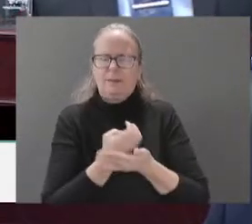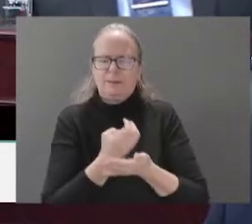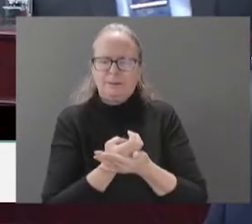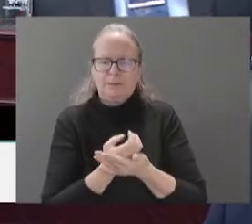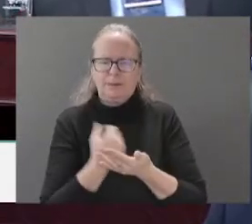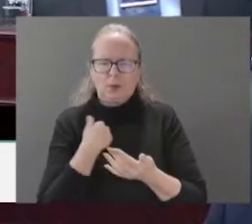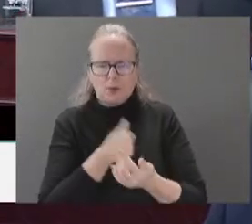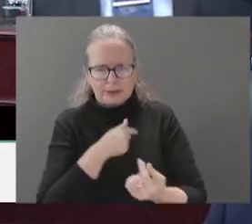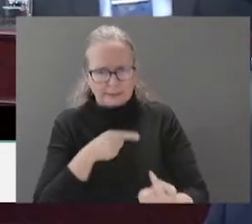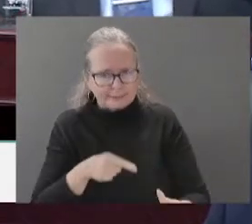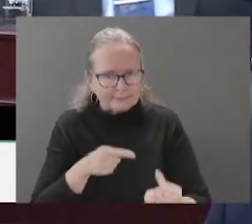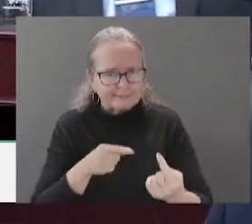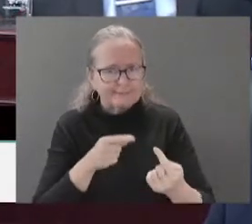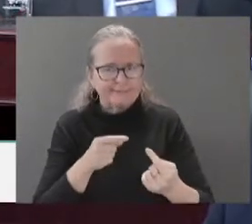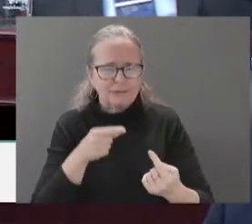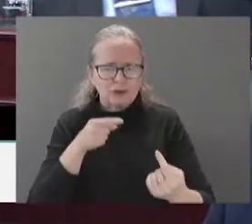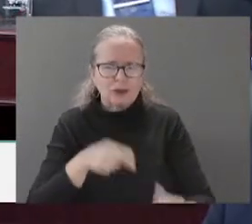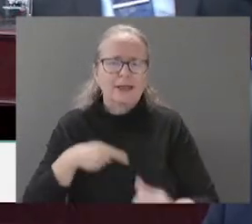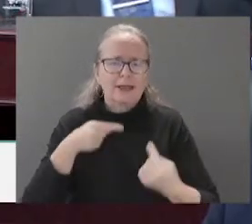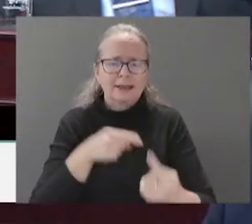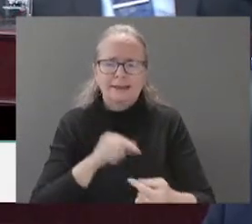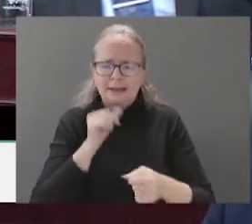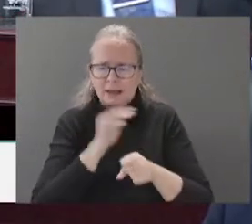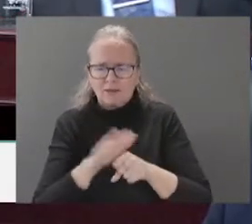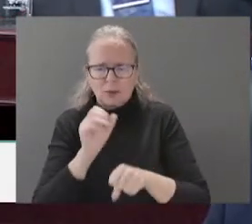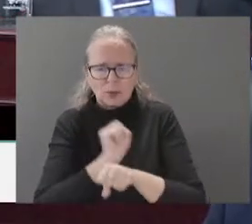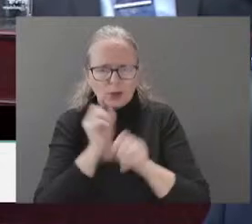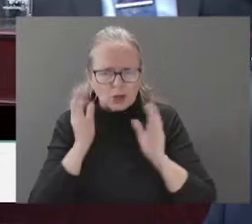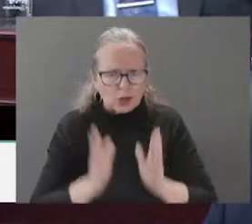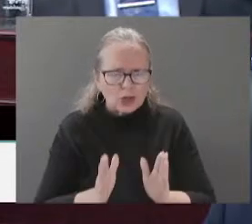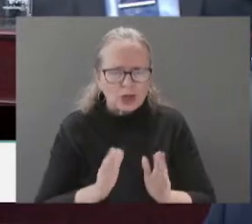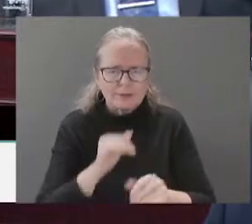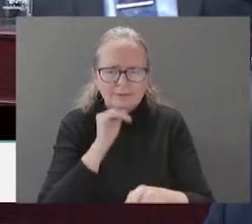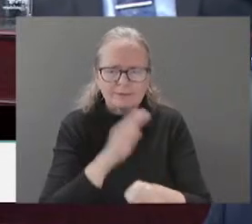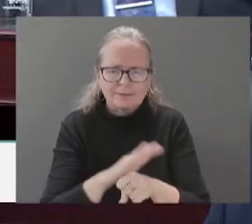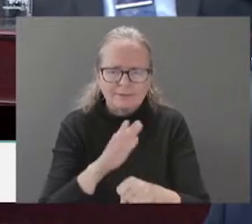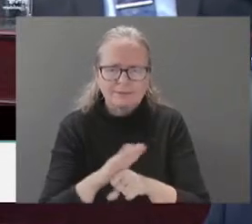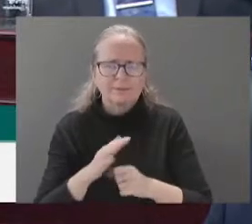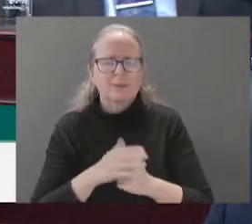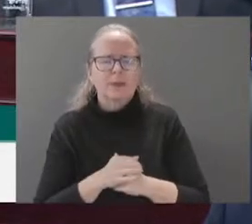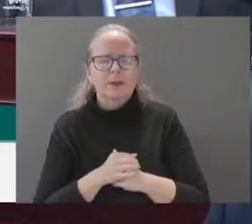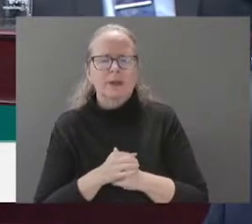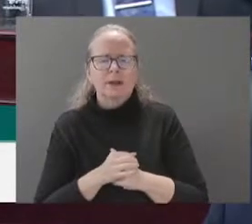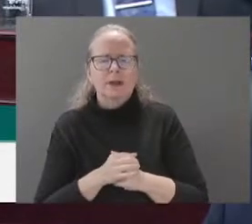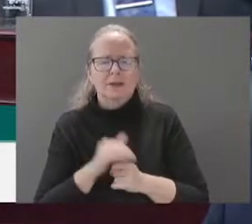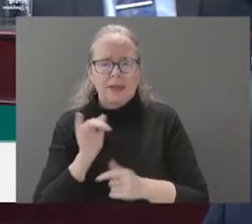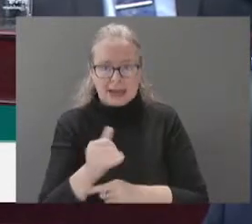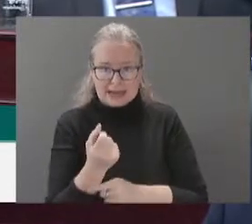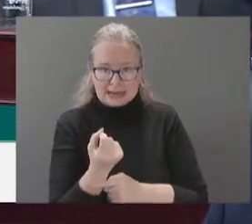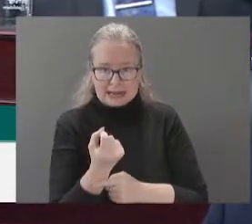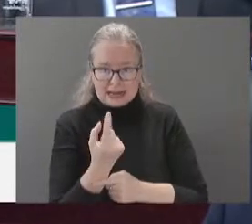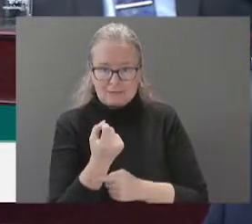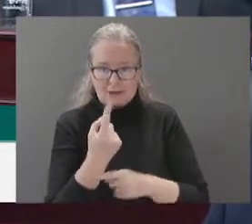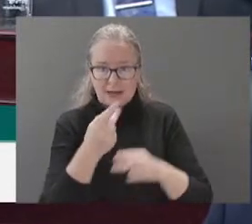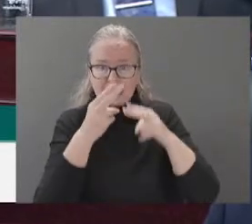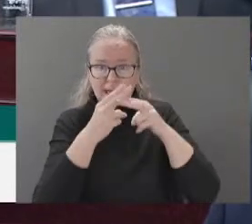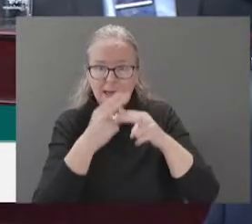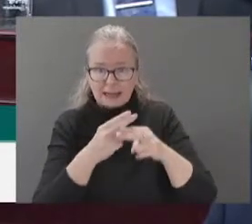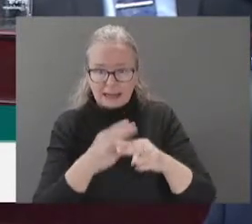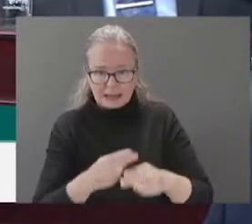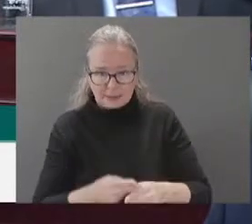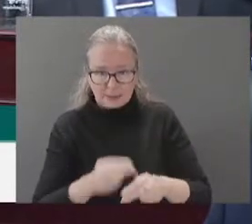impacting in future growth the 11 legible occupations in this stream reflect the input from most of the sector's key